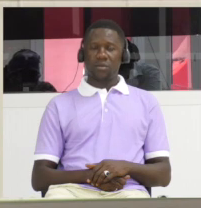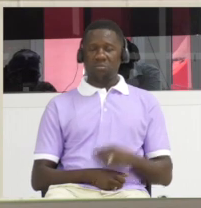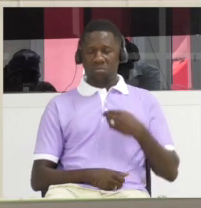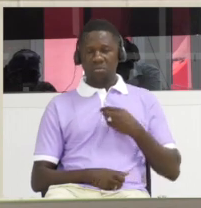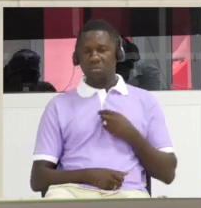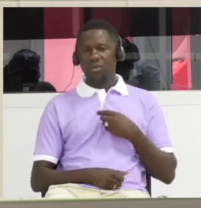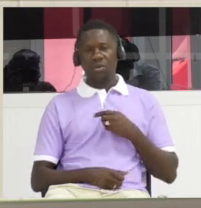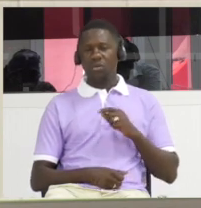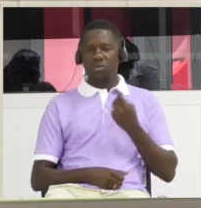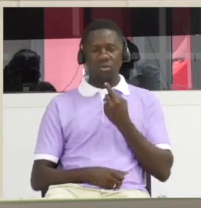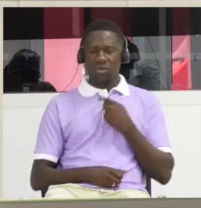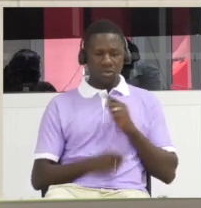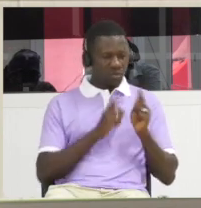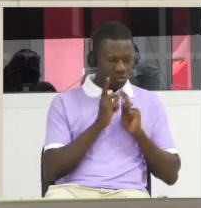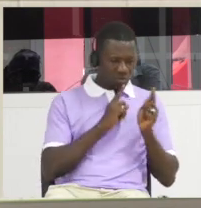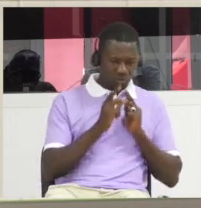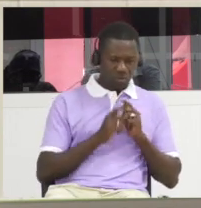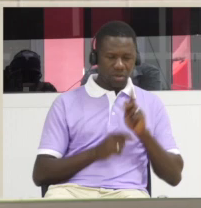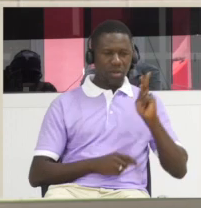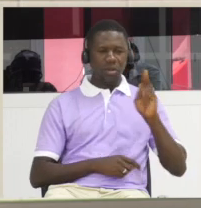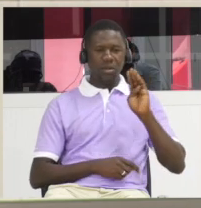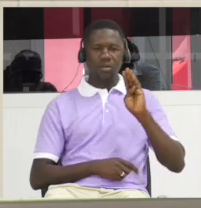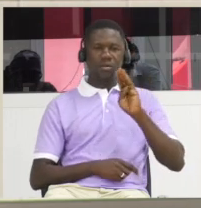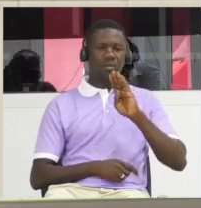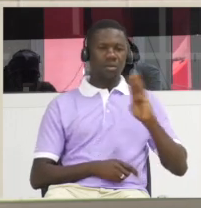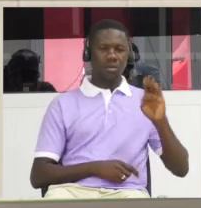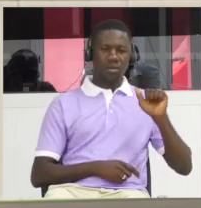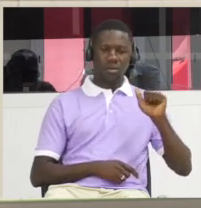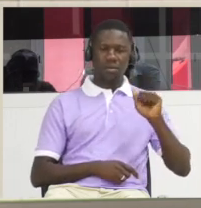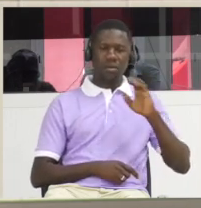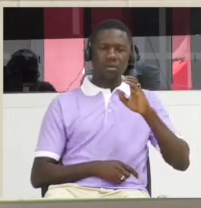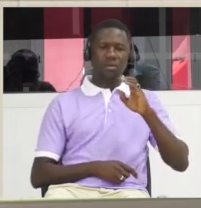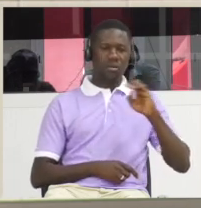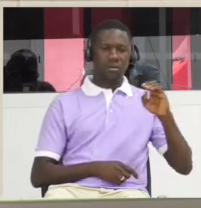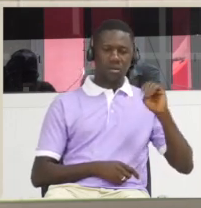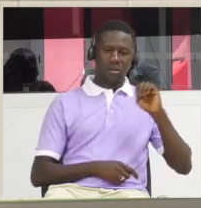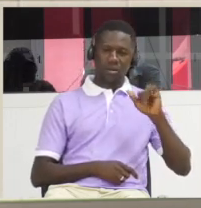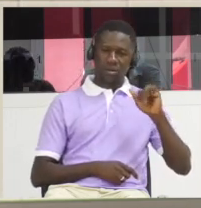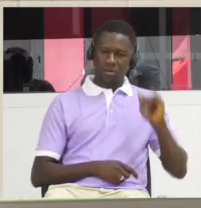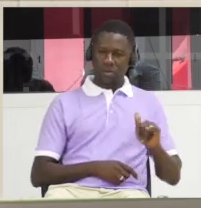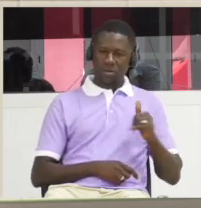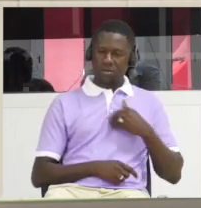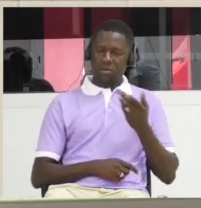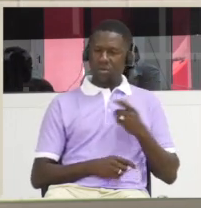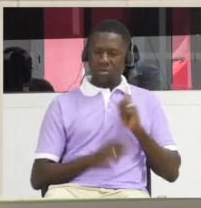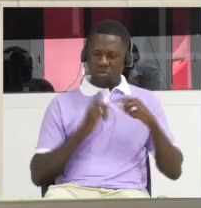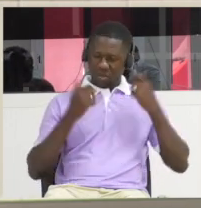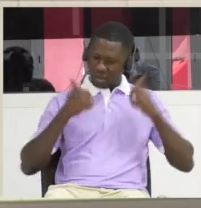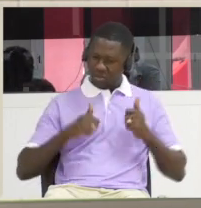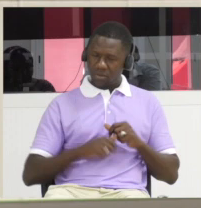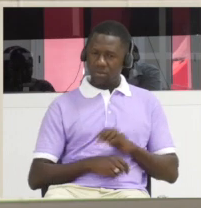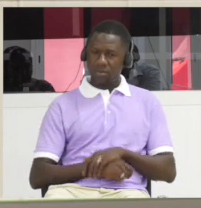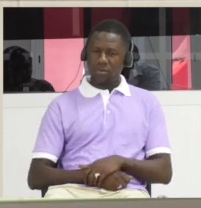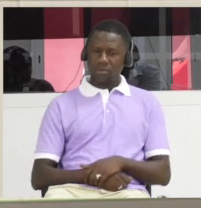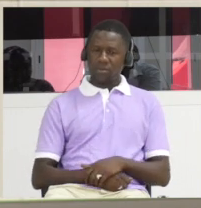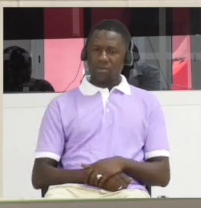Sisi as to the what was going on, but now they.